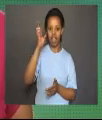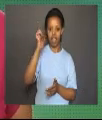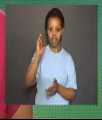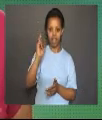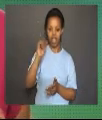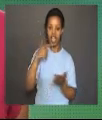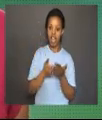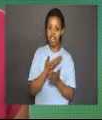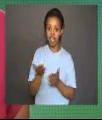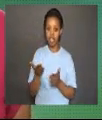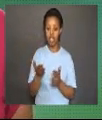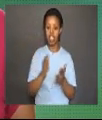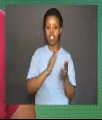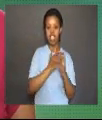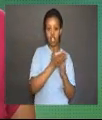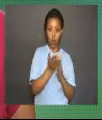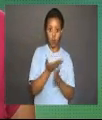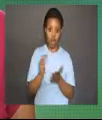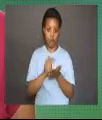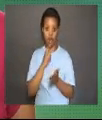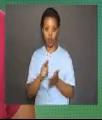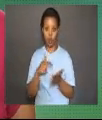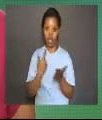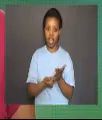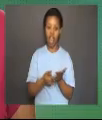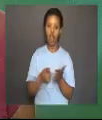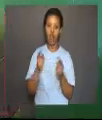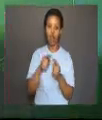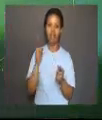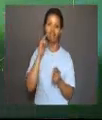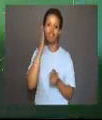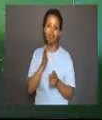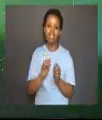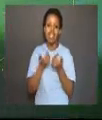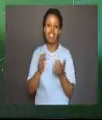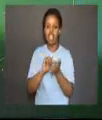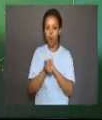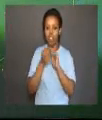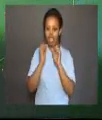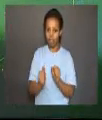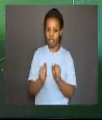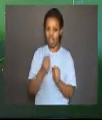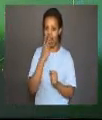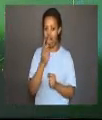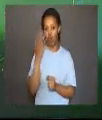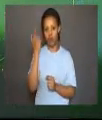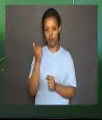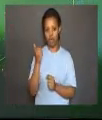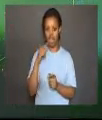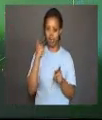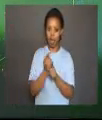meat spontaneously turned into flies. The experiment